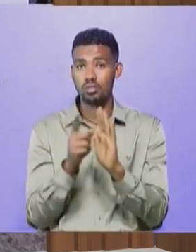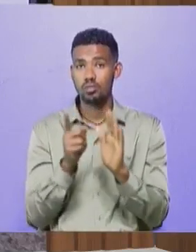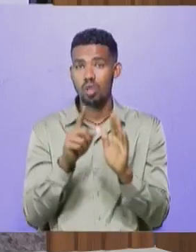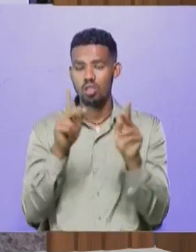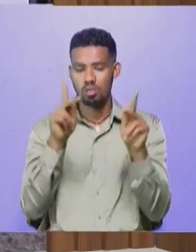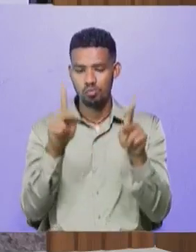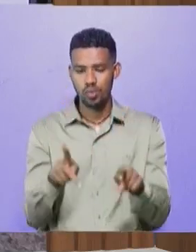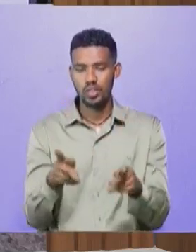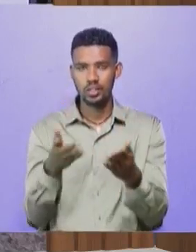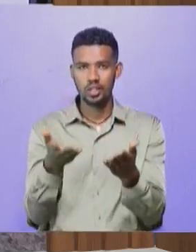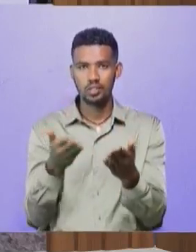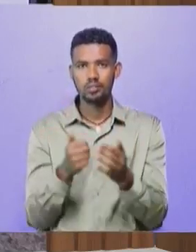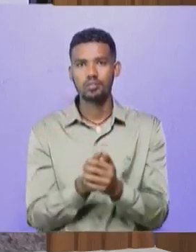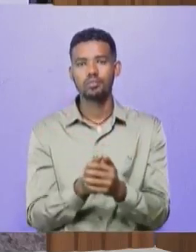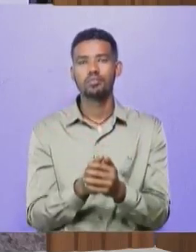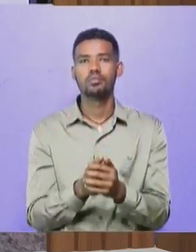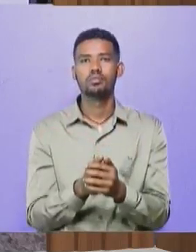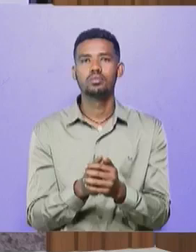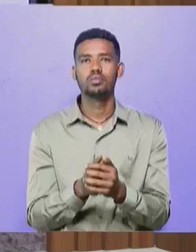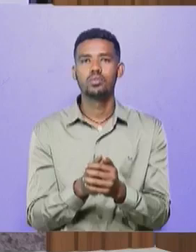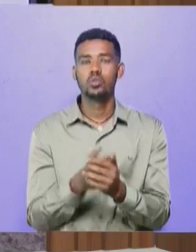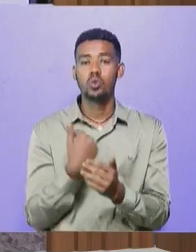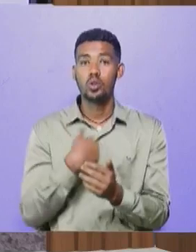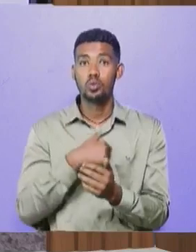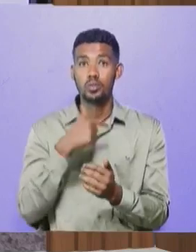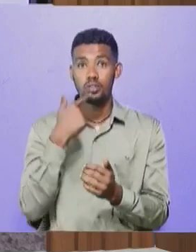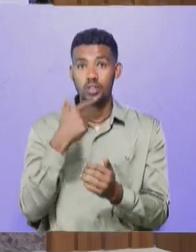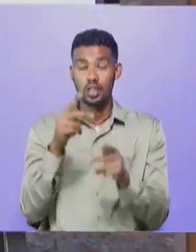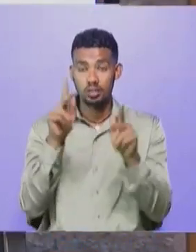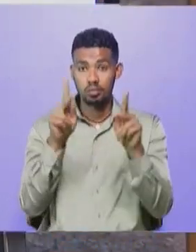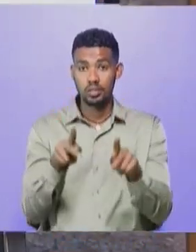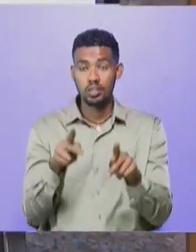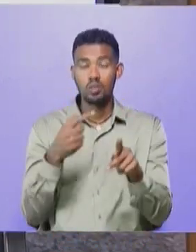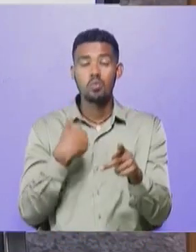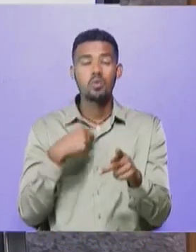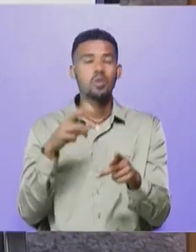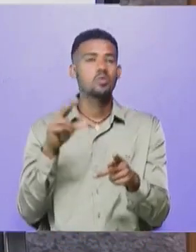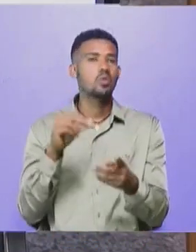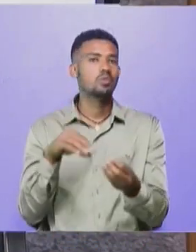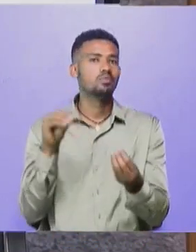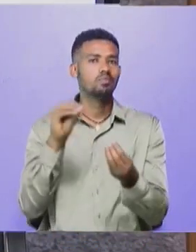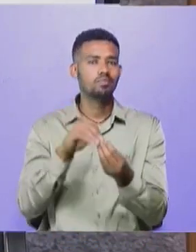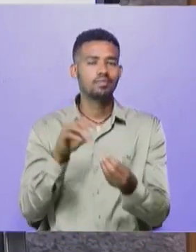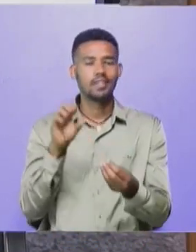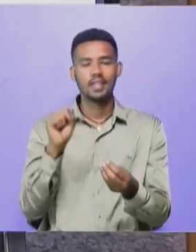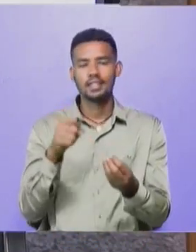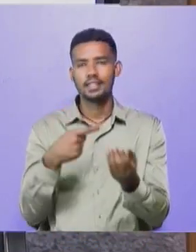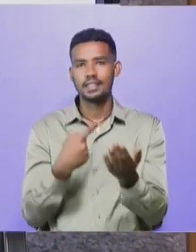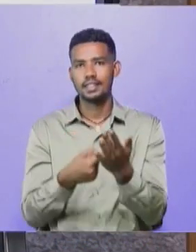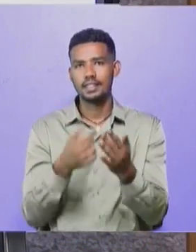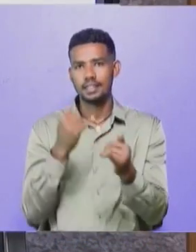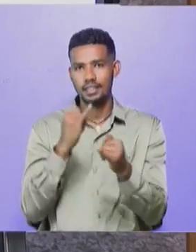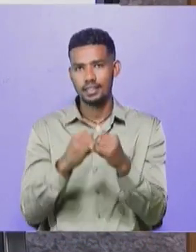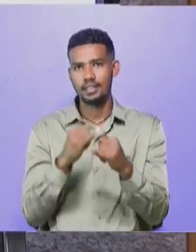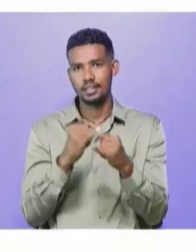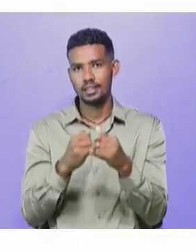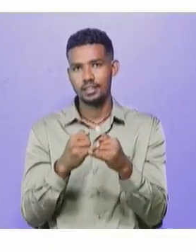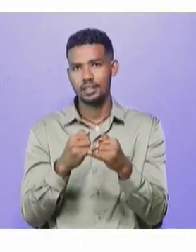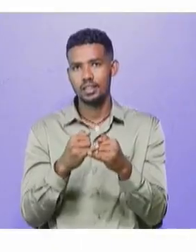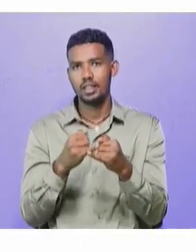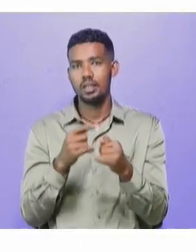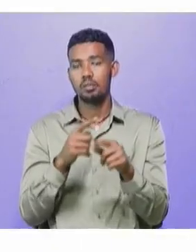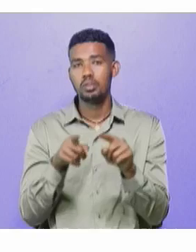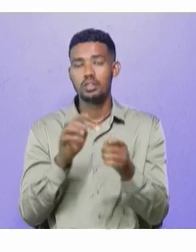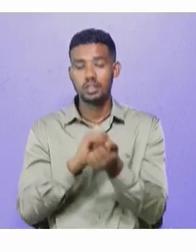example is person. When we say person, we don't add s at the end of this noun,